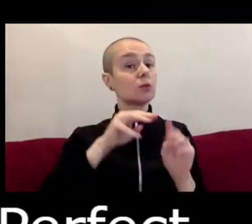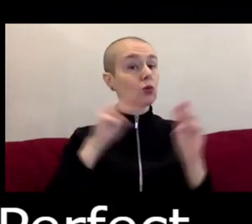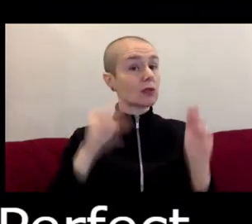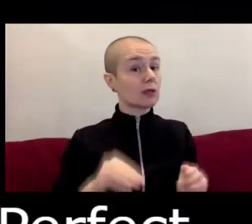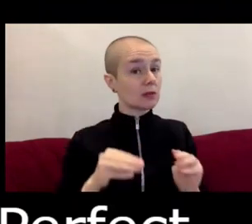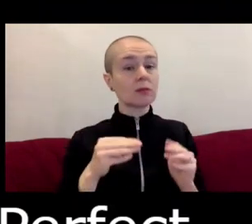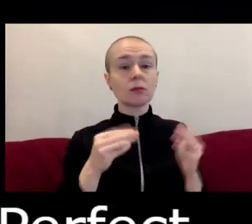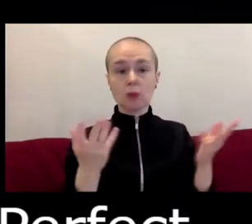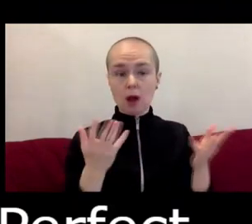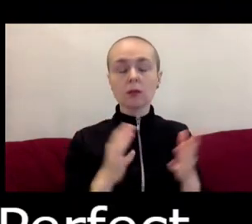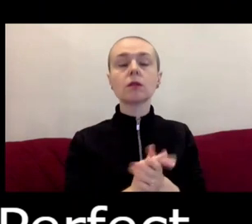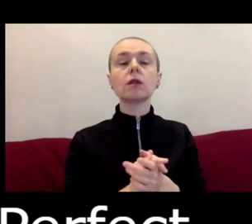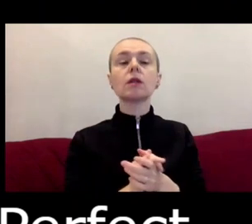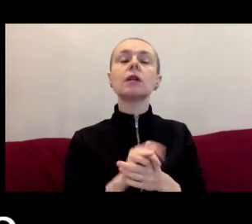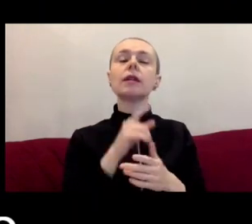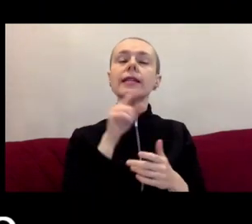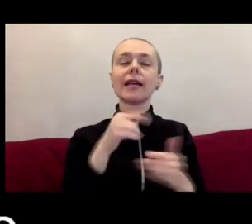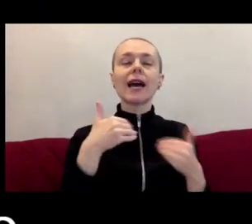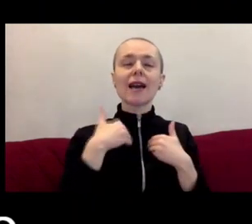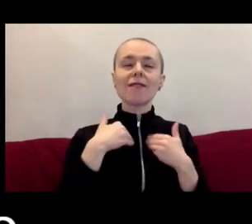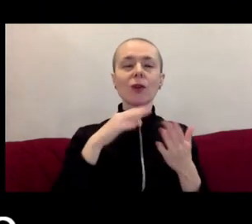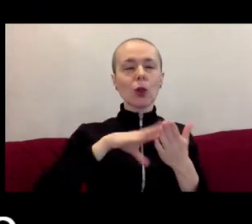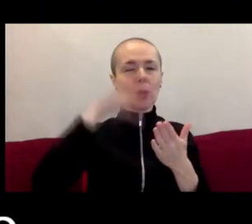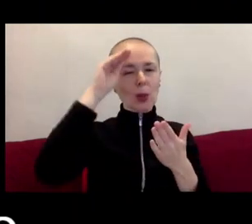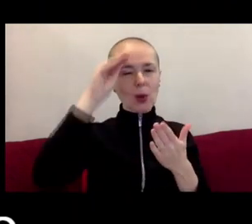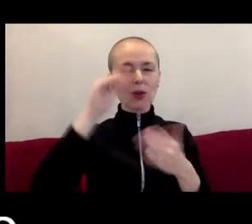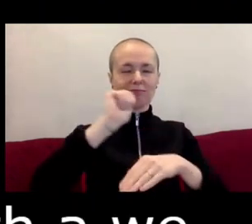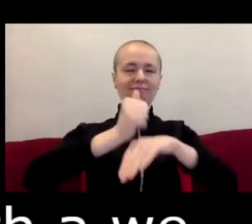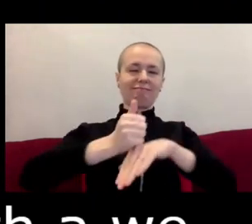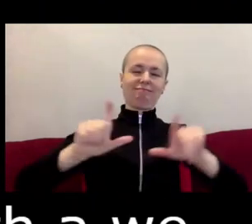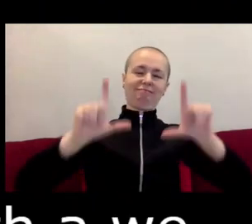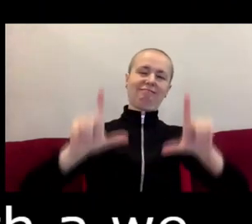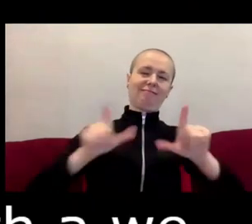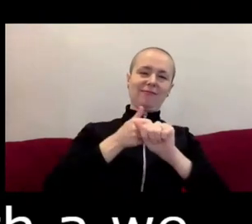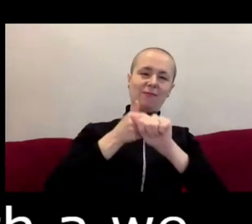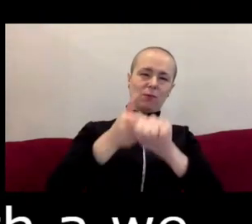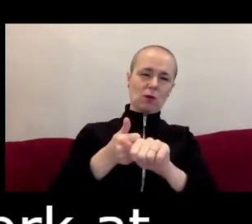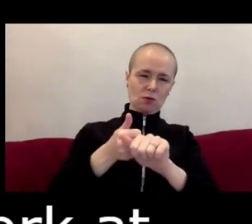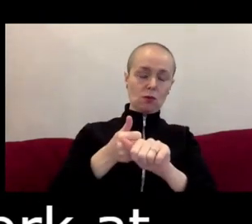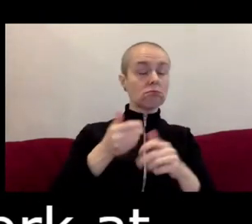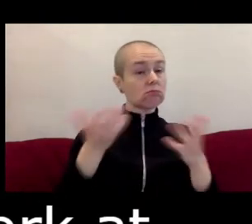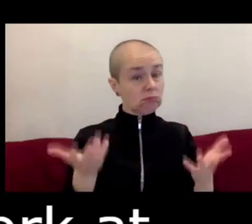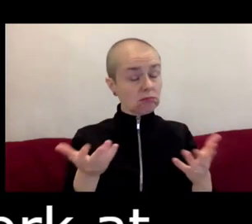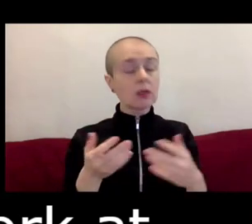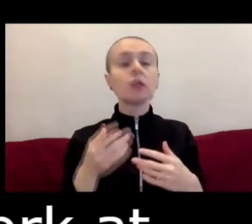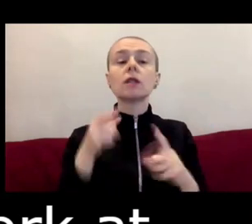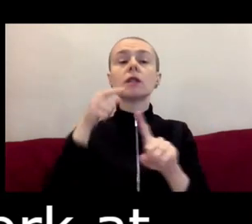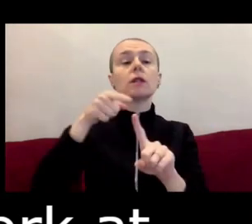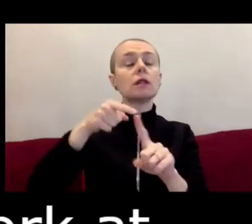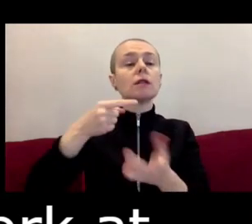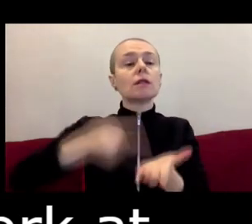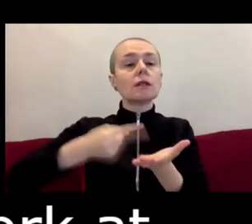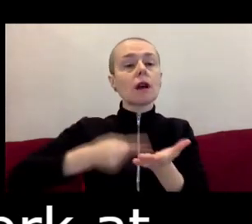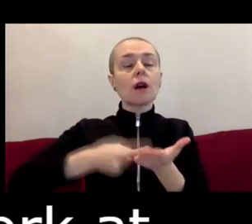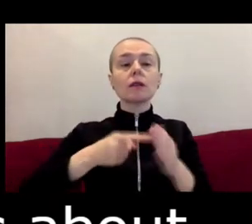museum is guided by what we call the learning framework at the museum. And it talks about how play